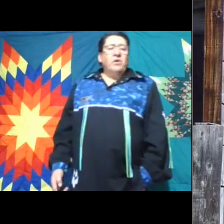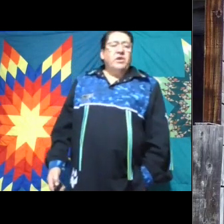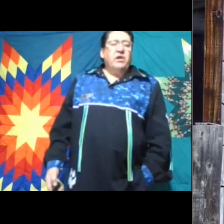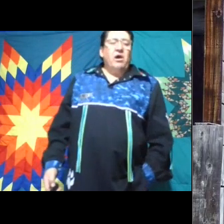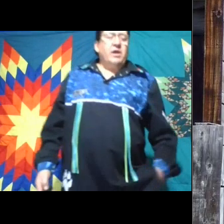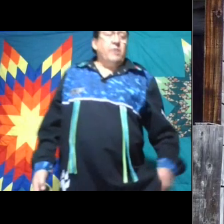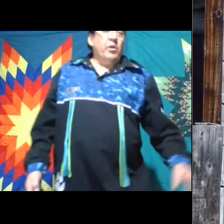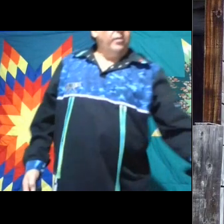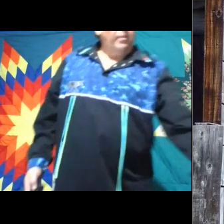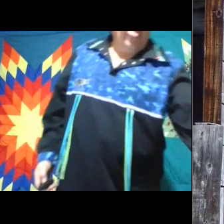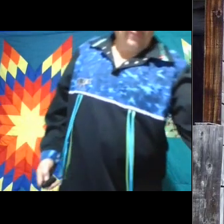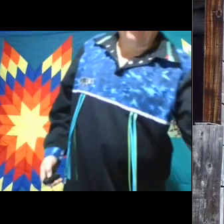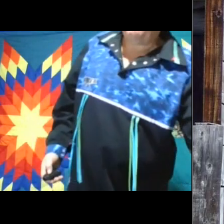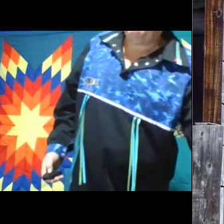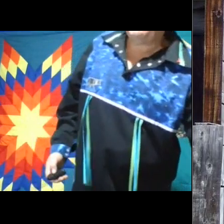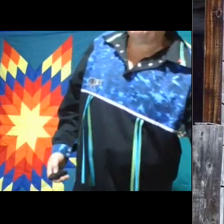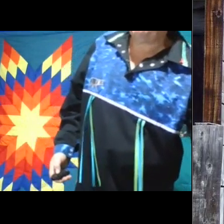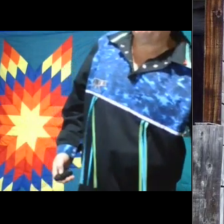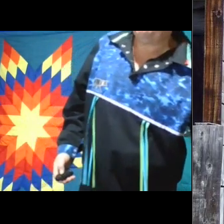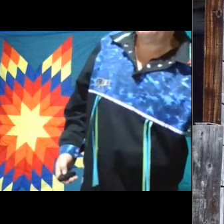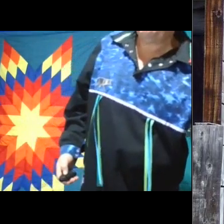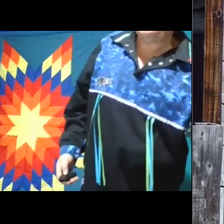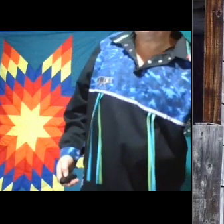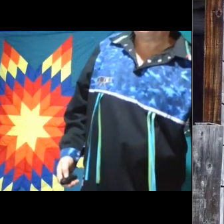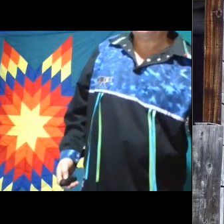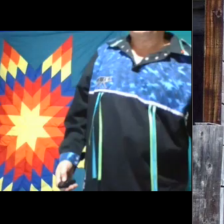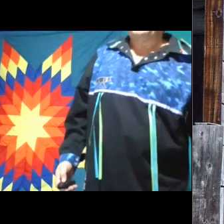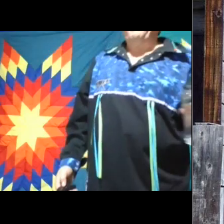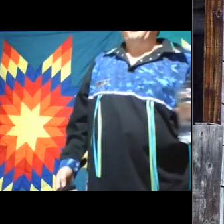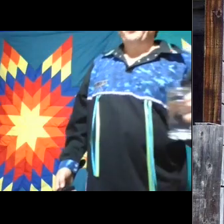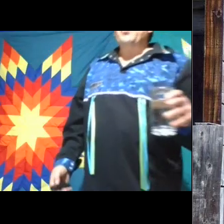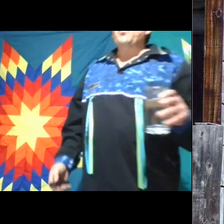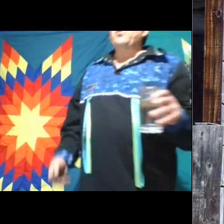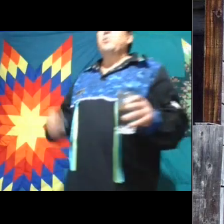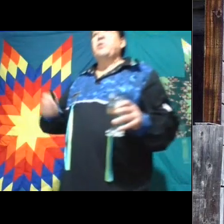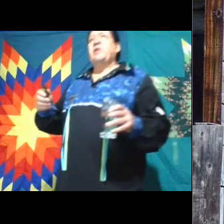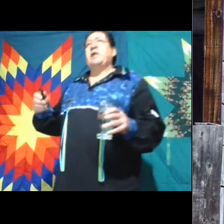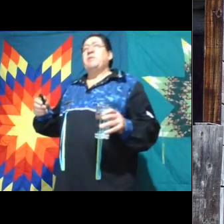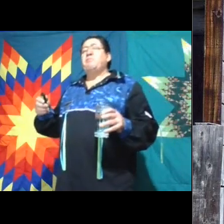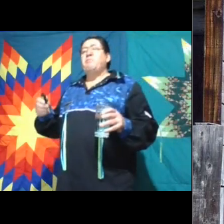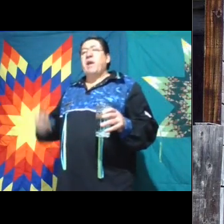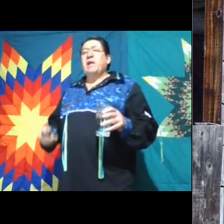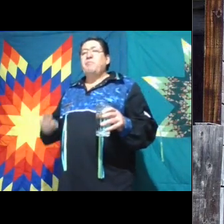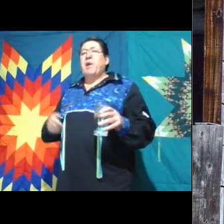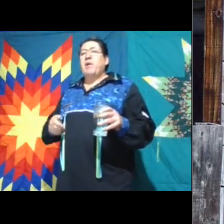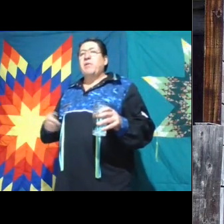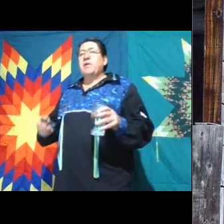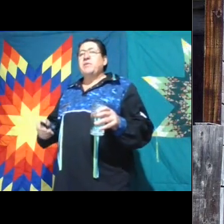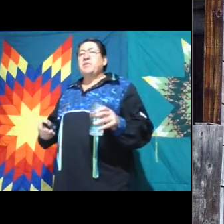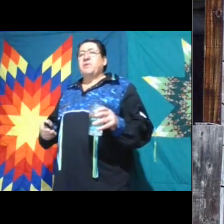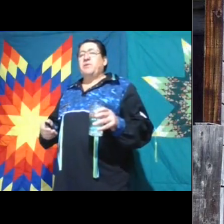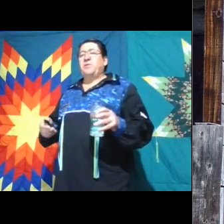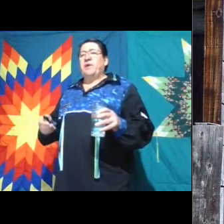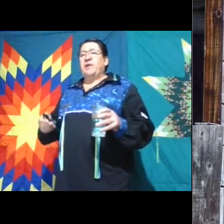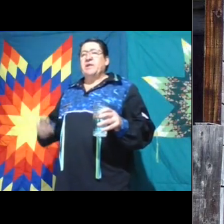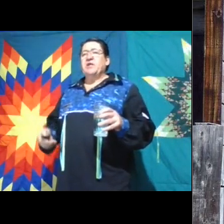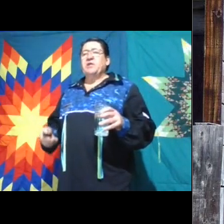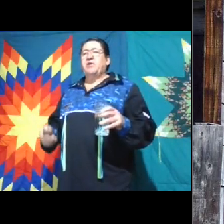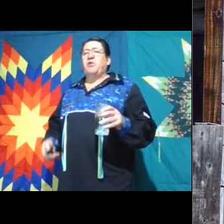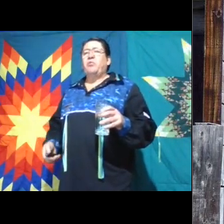So now we're going to talk about recruitment resources. Those were the main barriers